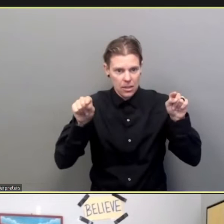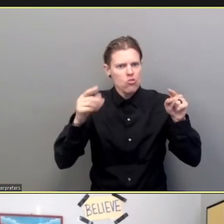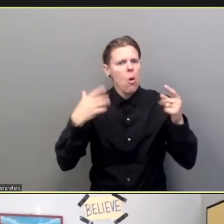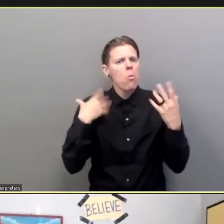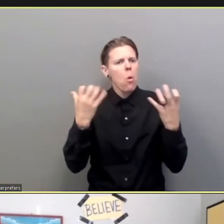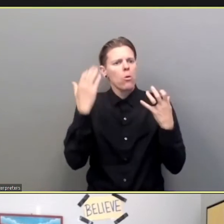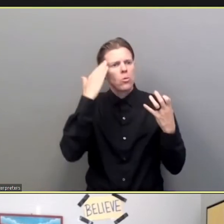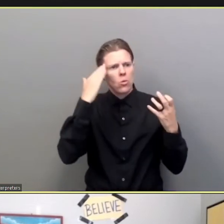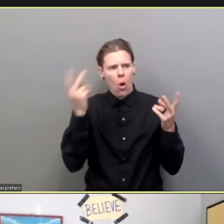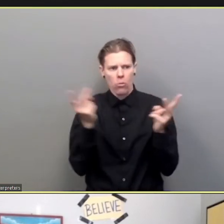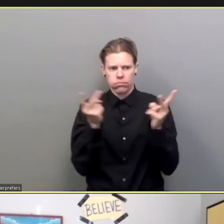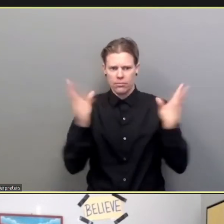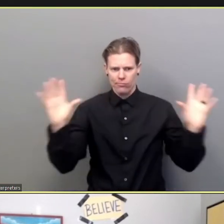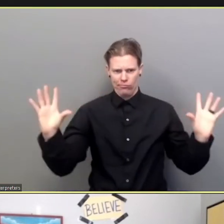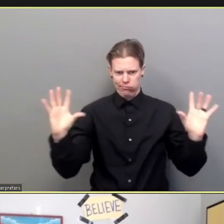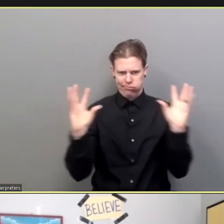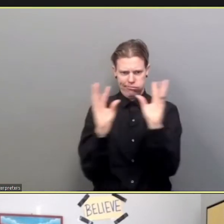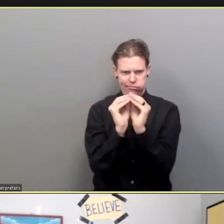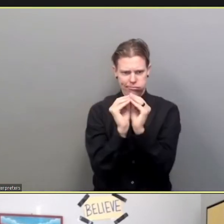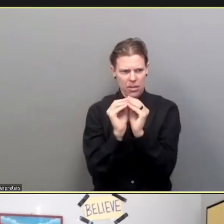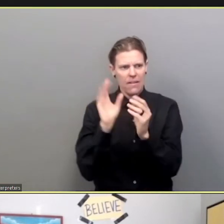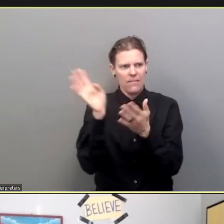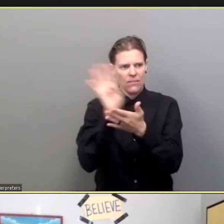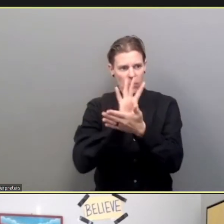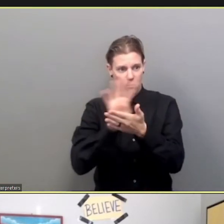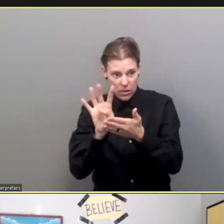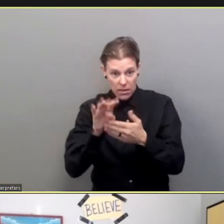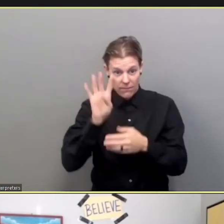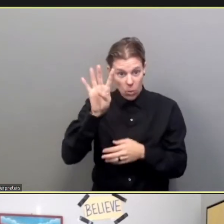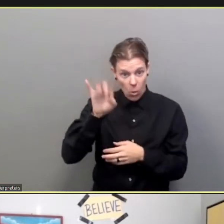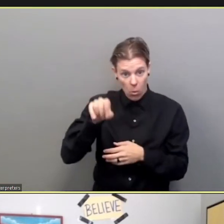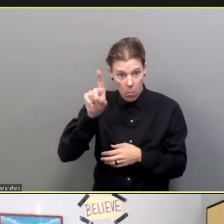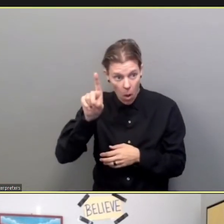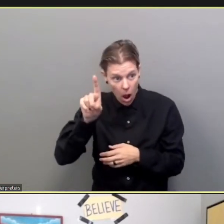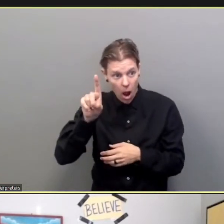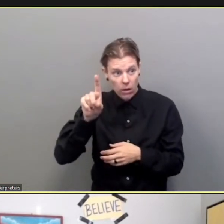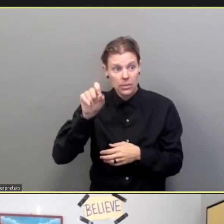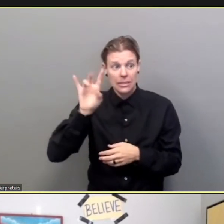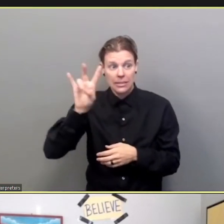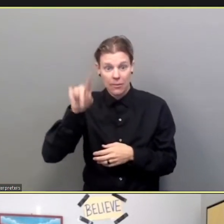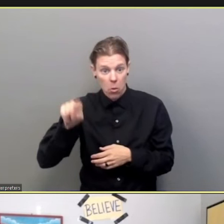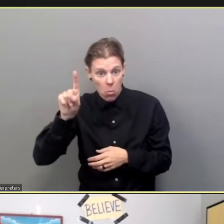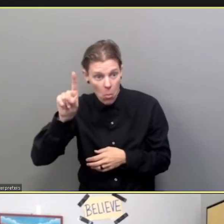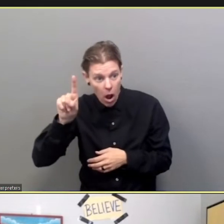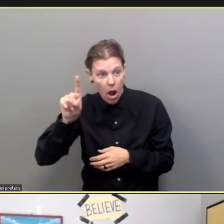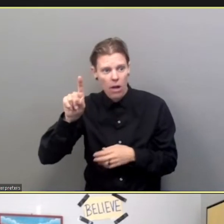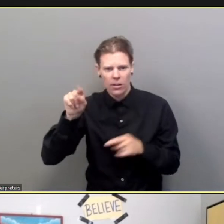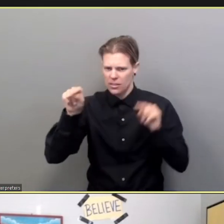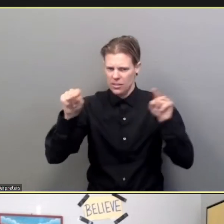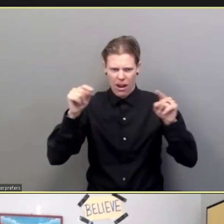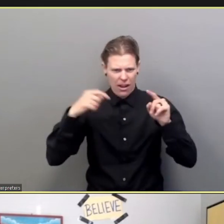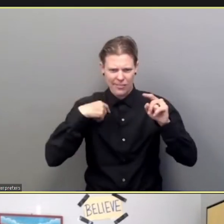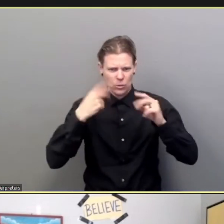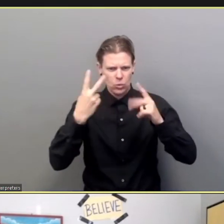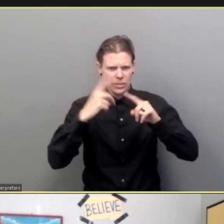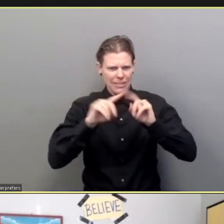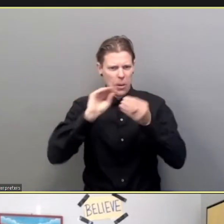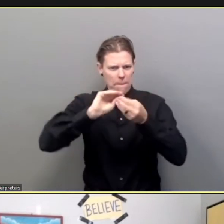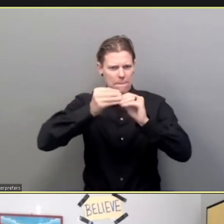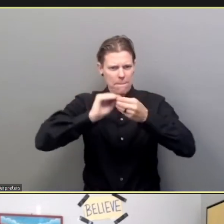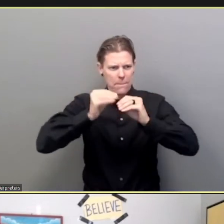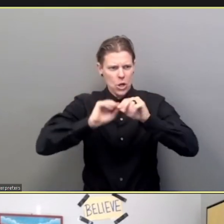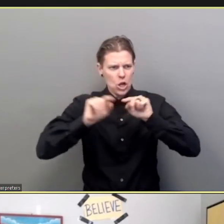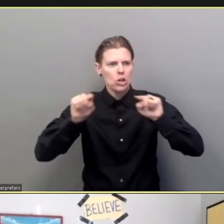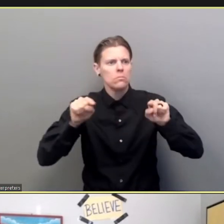versus 71.6%. Is there a proportionality with the increased number of people vaccinated?